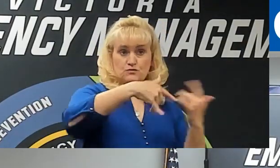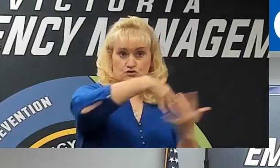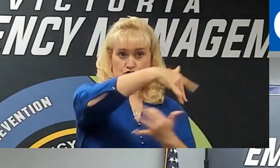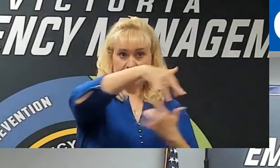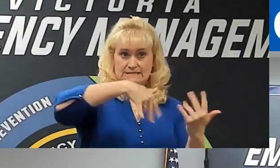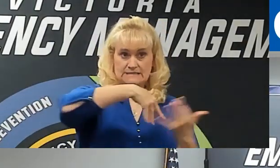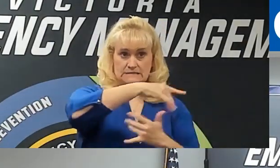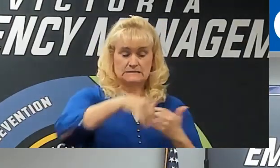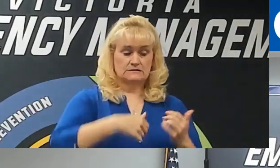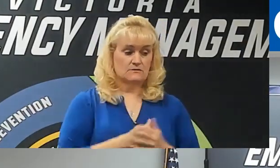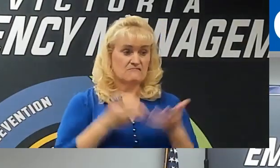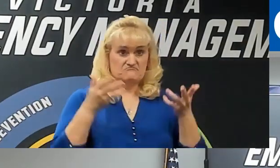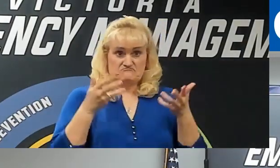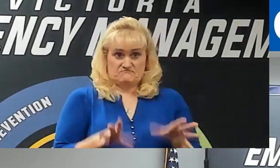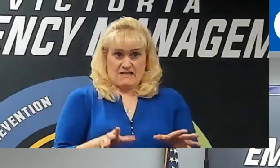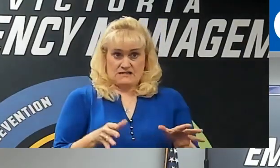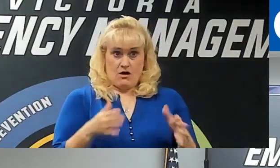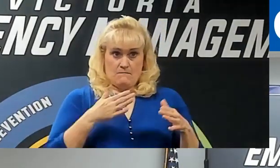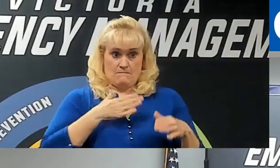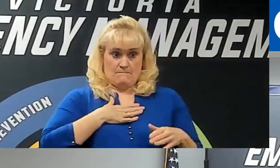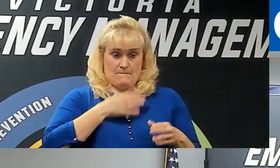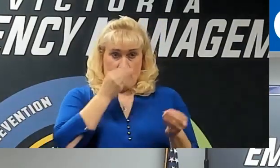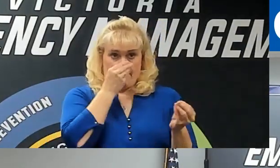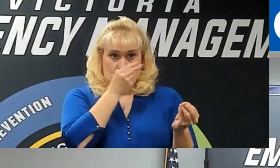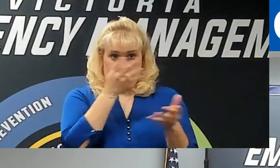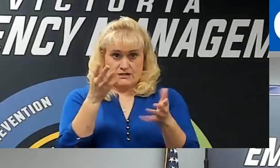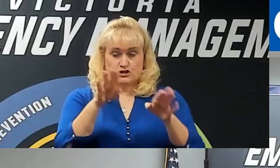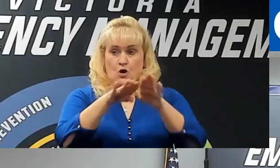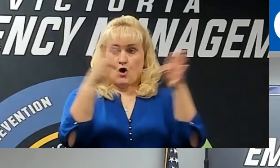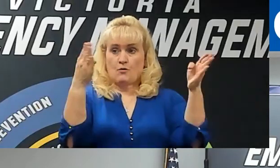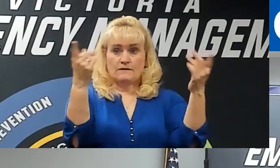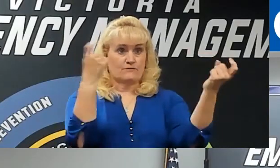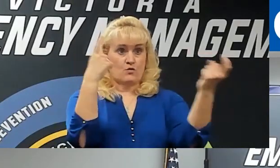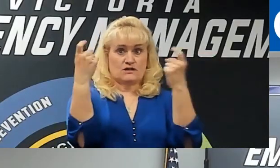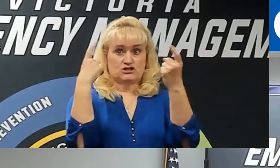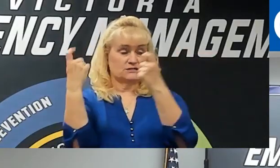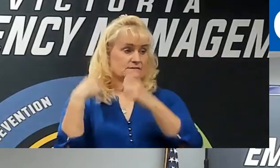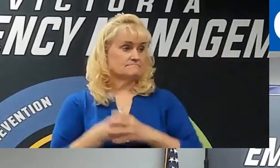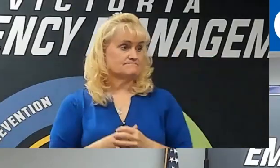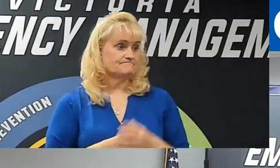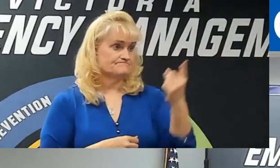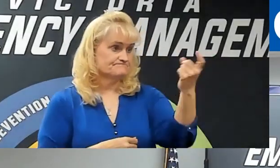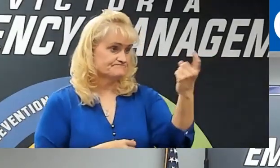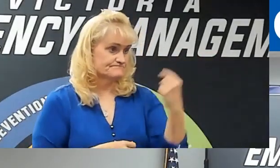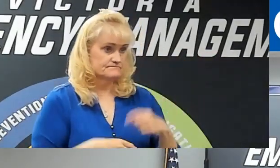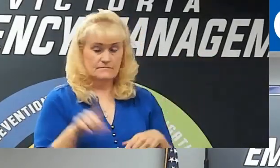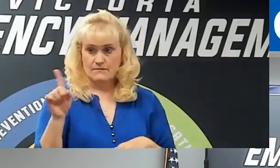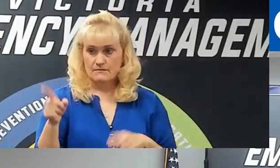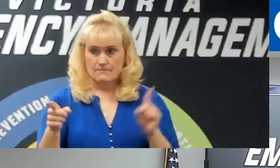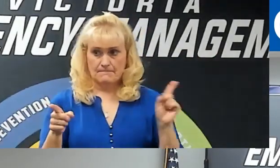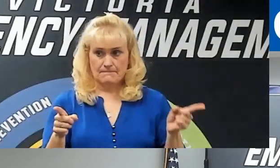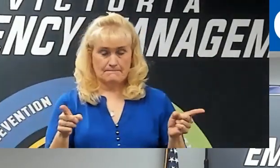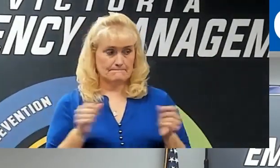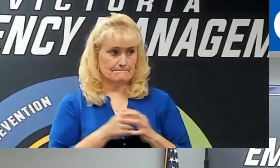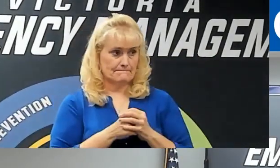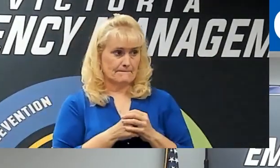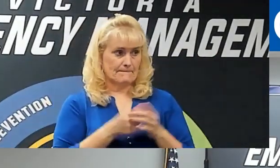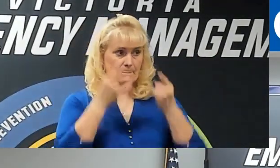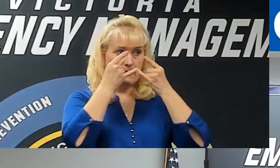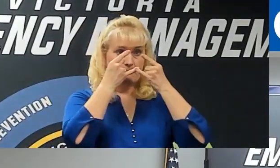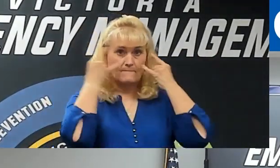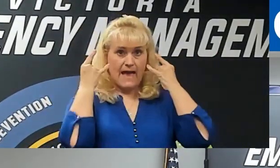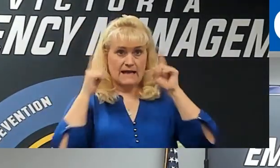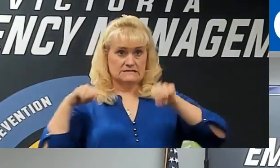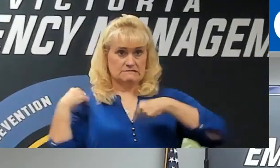In closing, that's all I had. I'll just open it for questions at this time. Dr. Dr. McNeill, David, I was just wondering, masks have